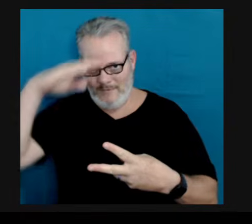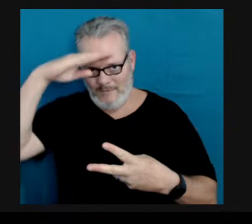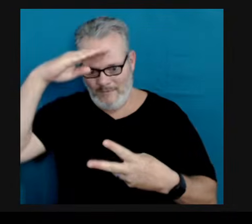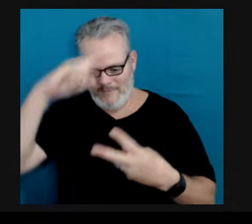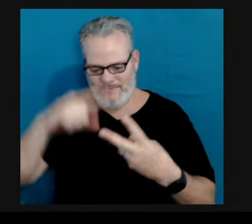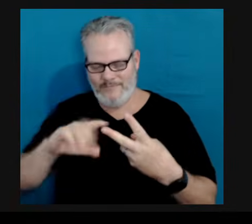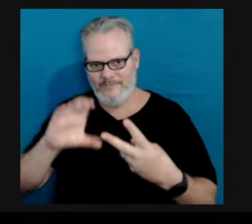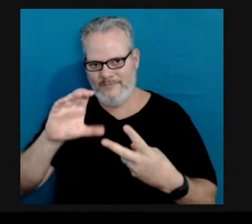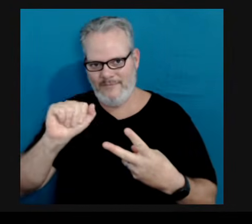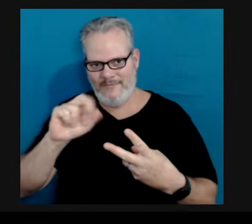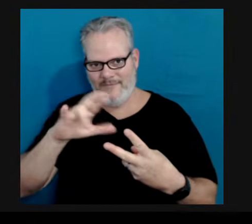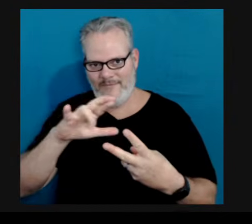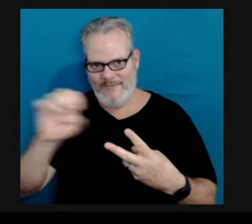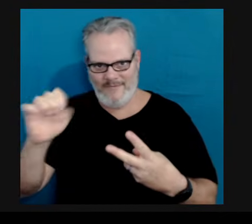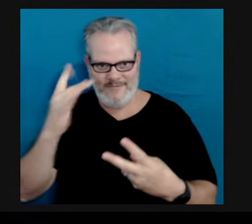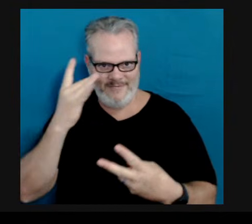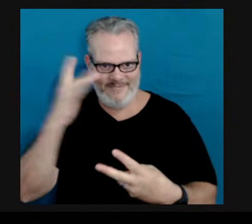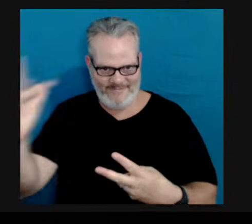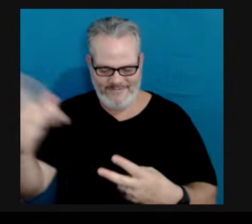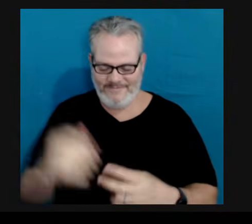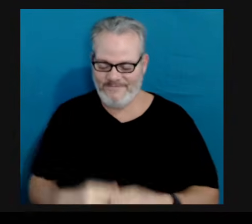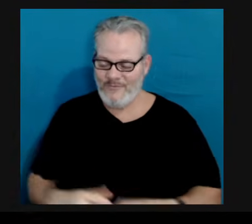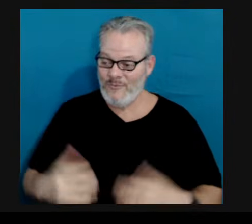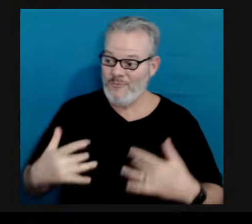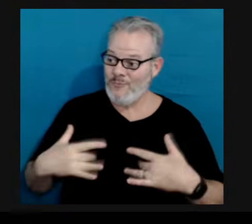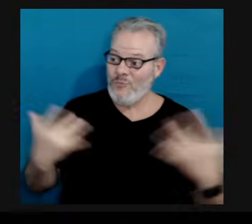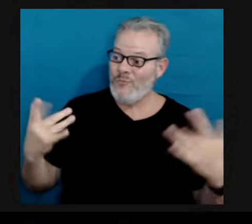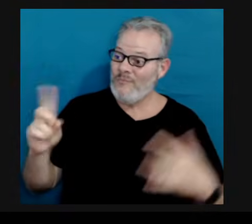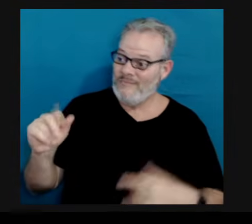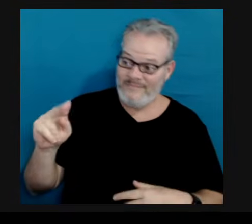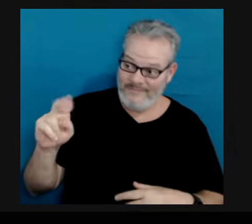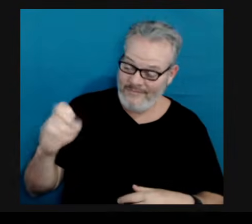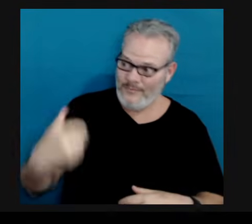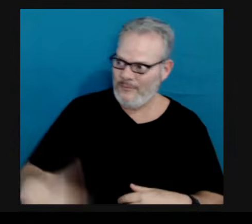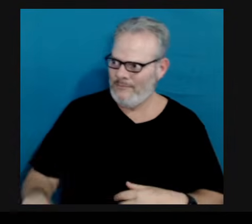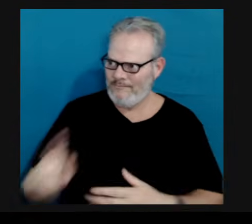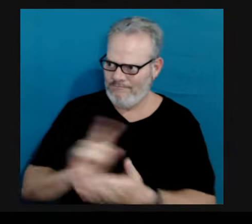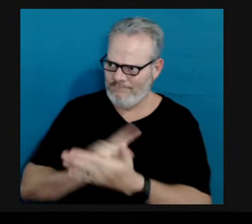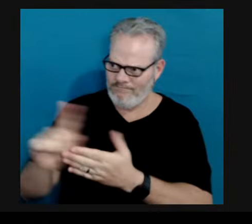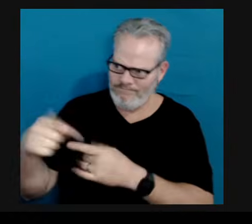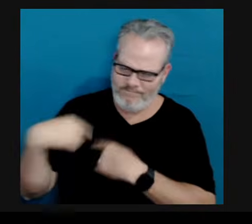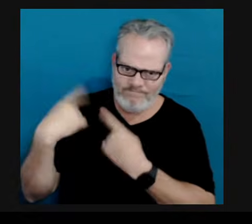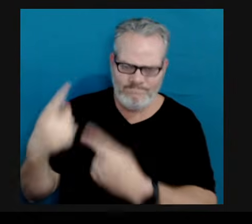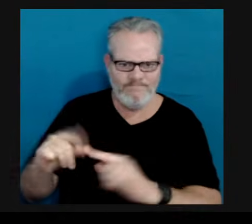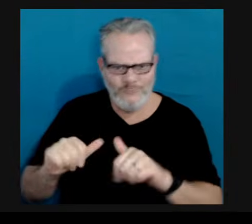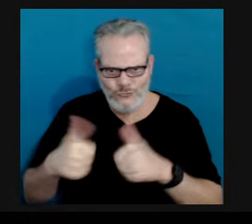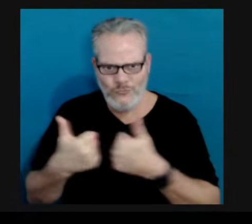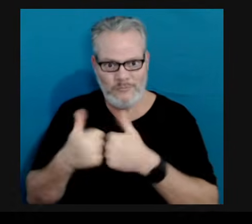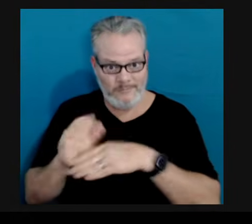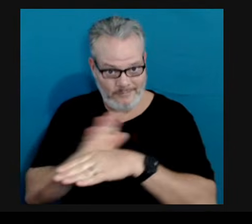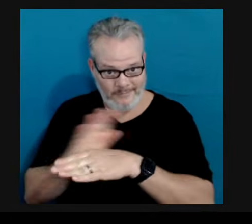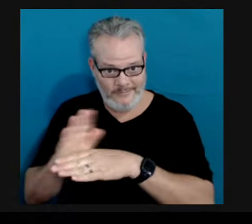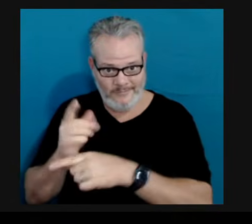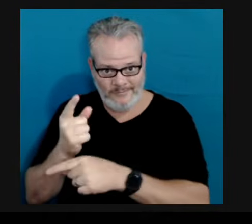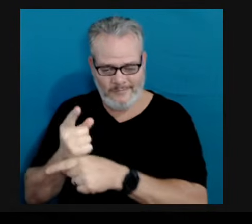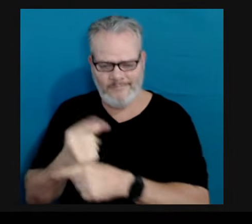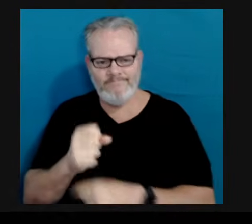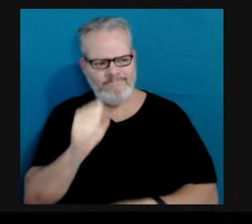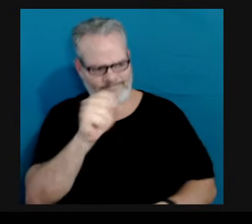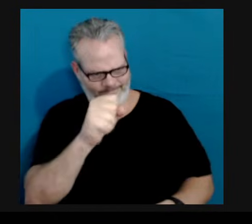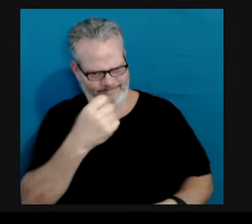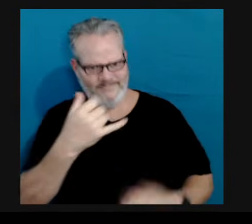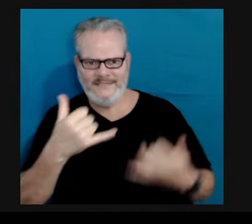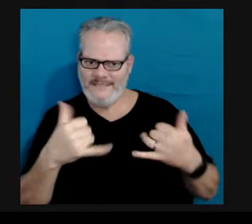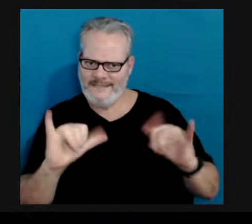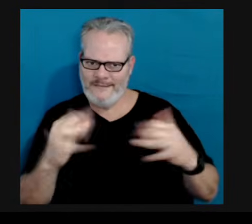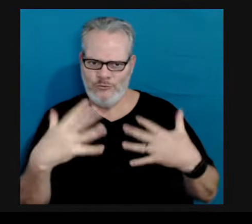it's been a busy, challenging week. How are you doing? Yeah, we're still recovering from